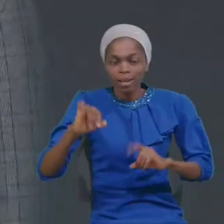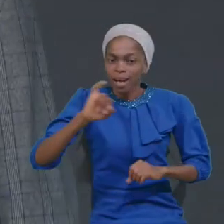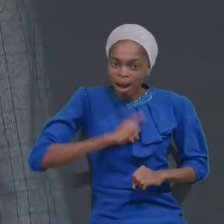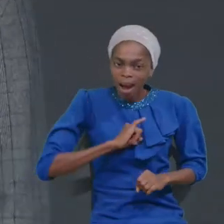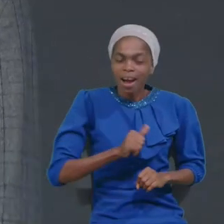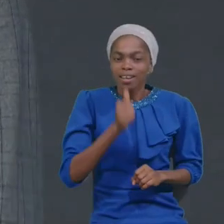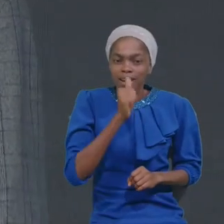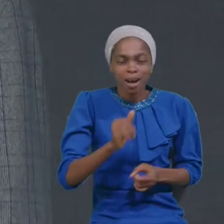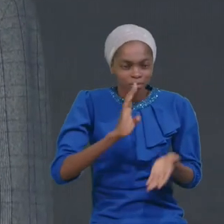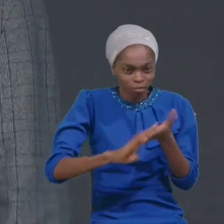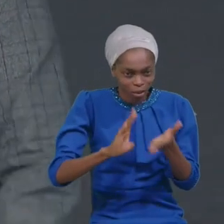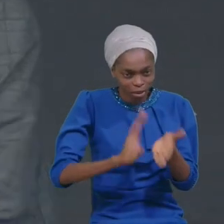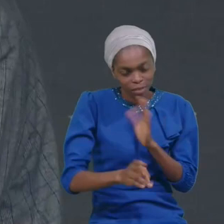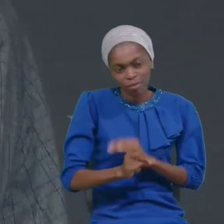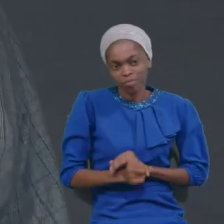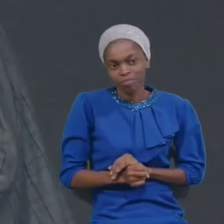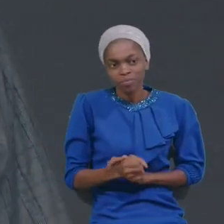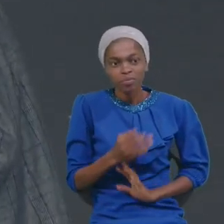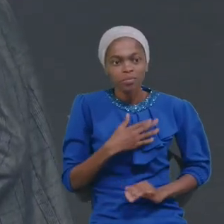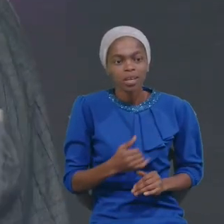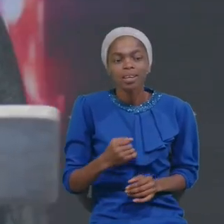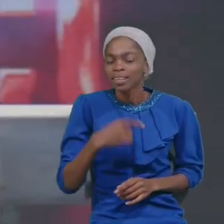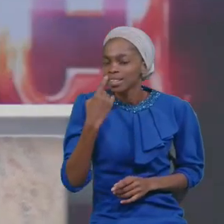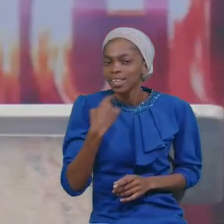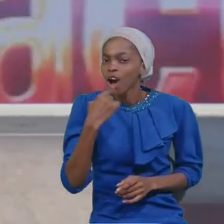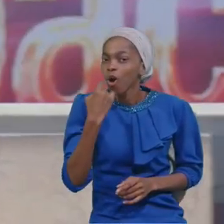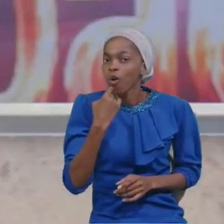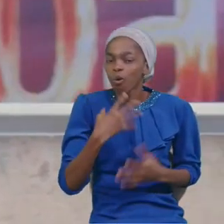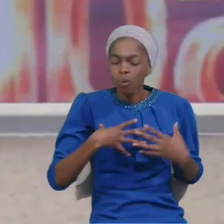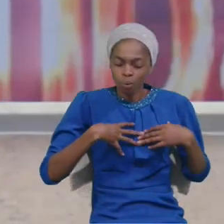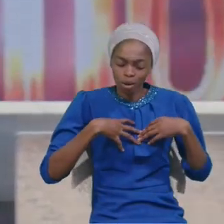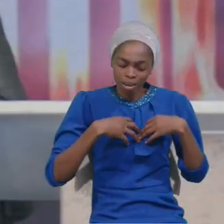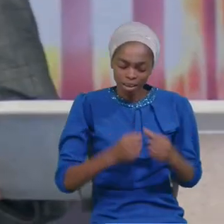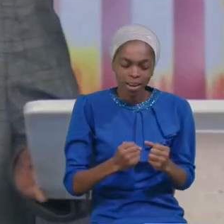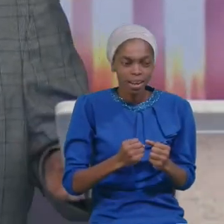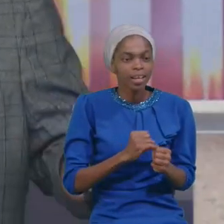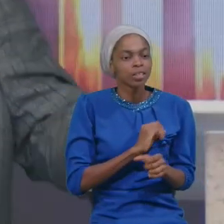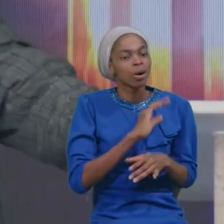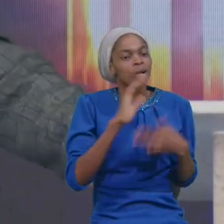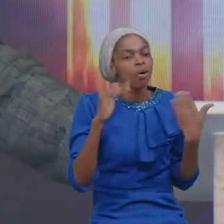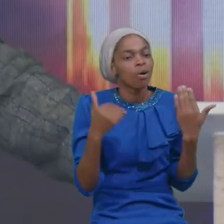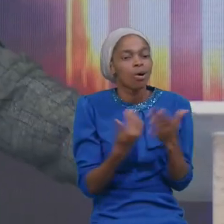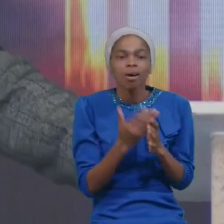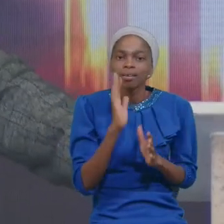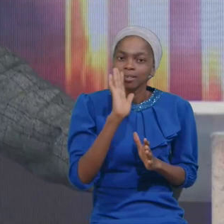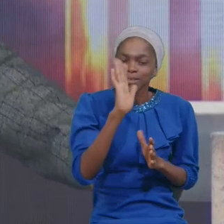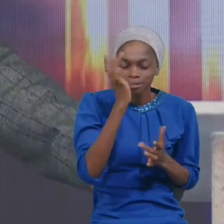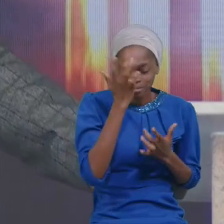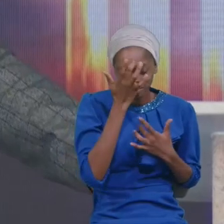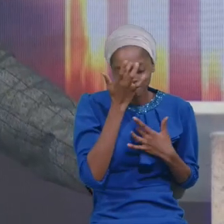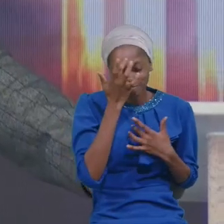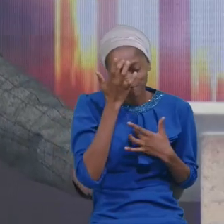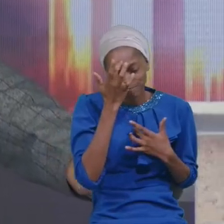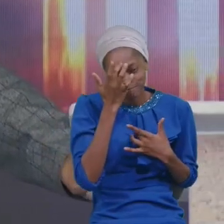thy diseases, who healeth all thy diseases, internal